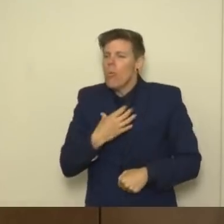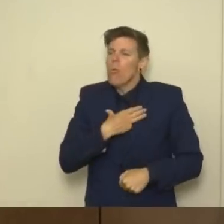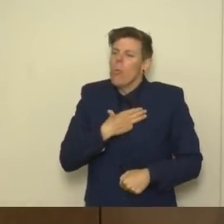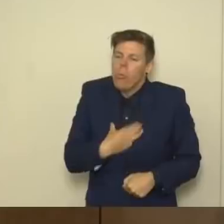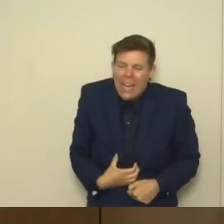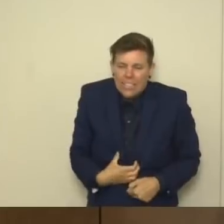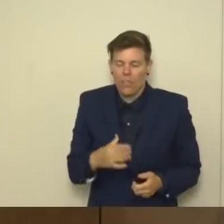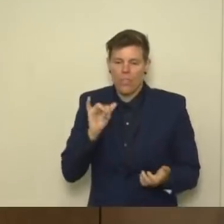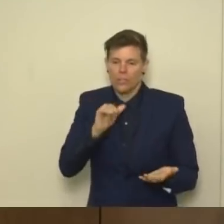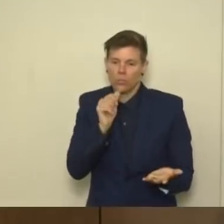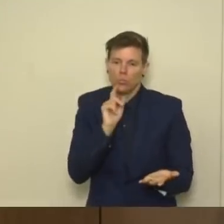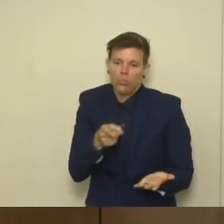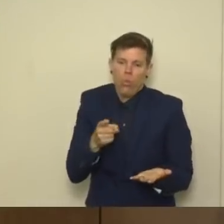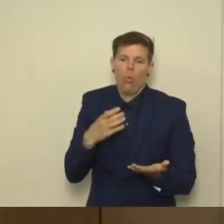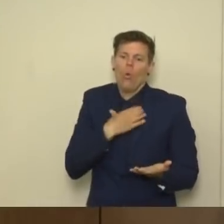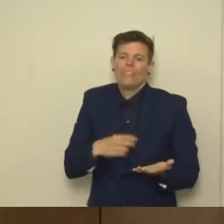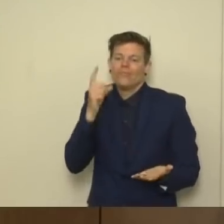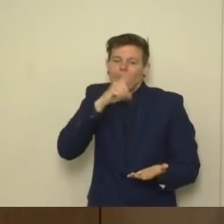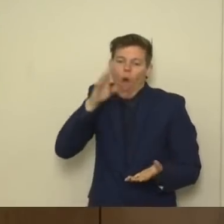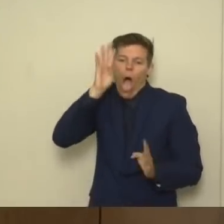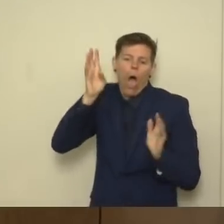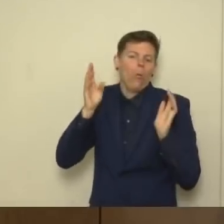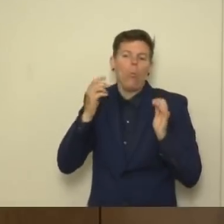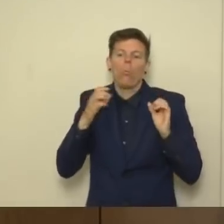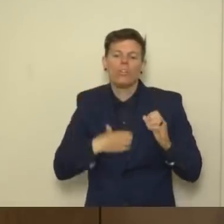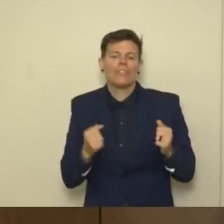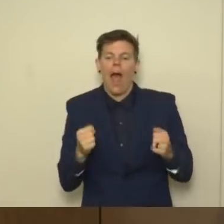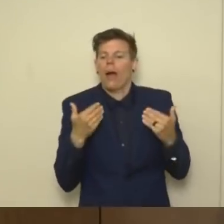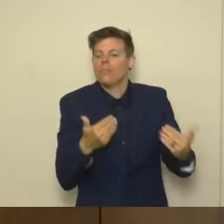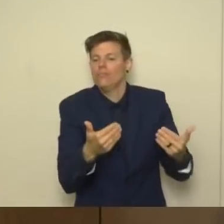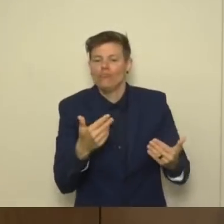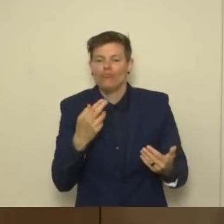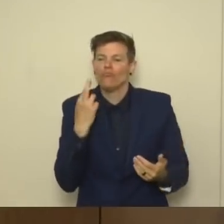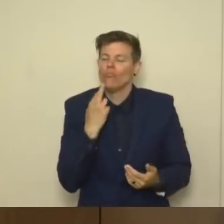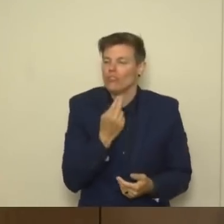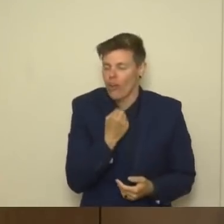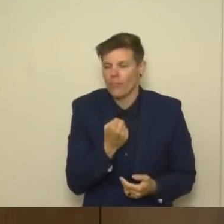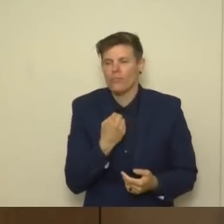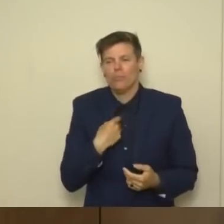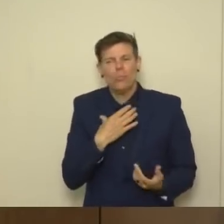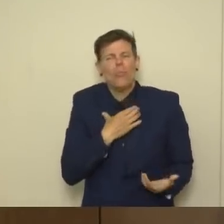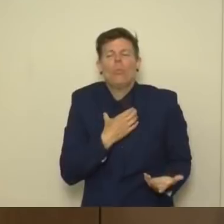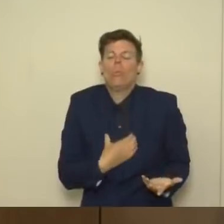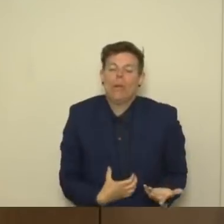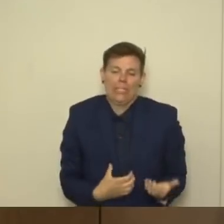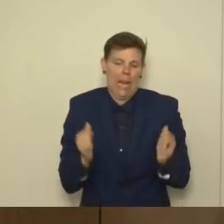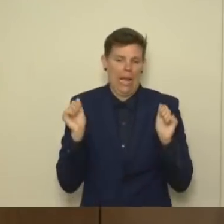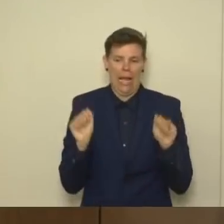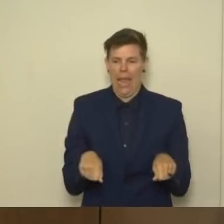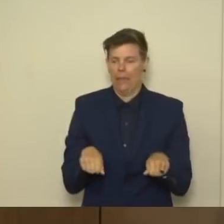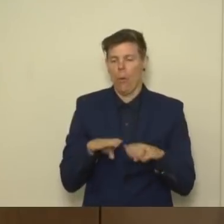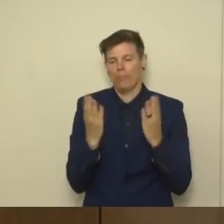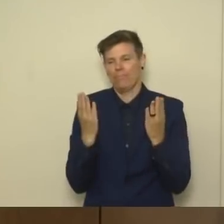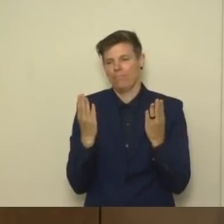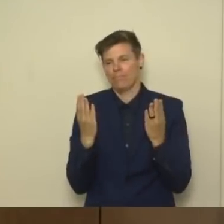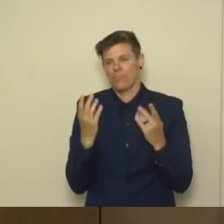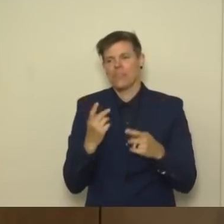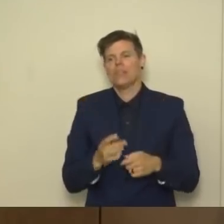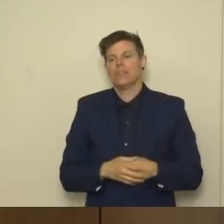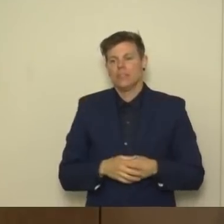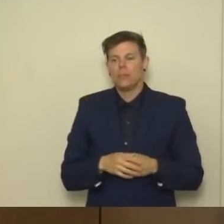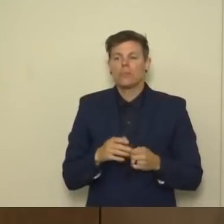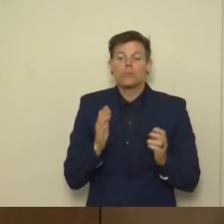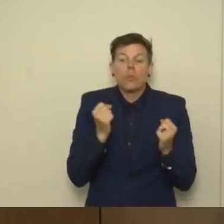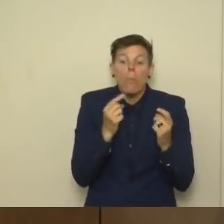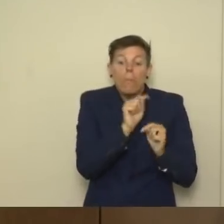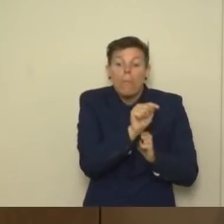that restaurants have a situation where they are challenged to make it. Every business, every small business is